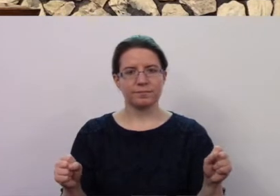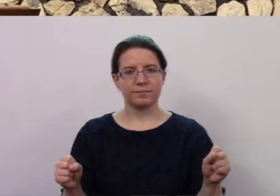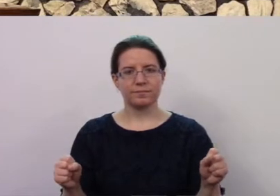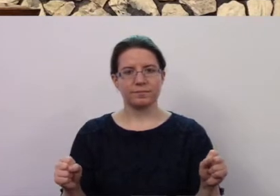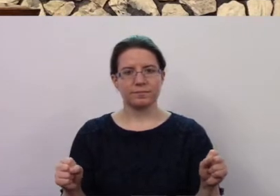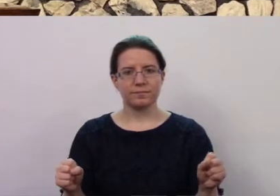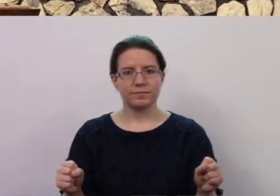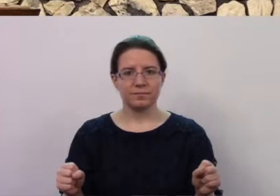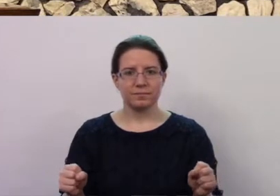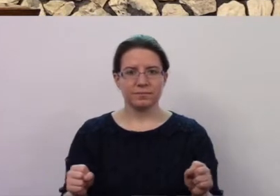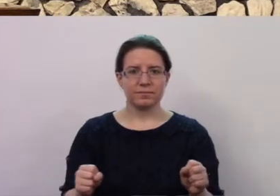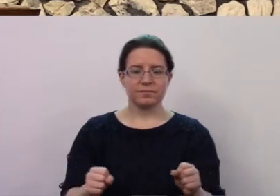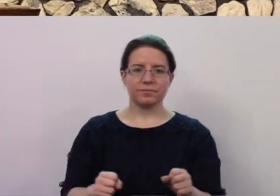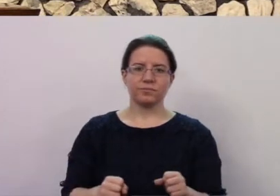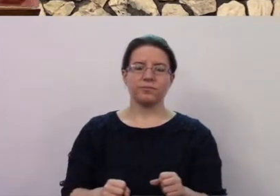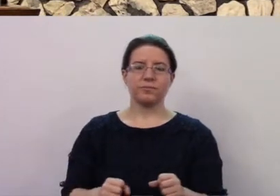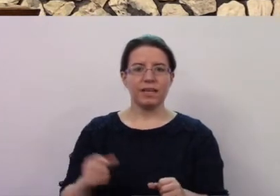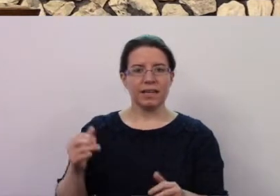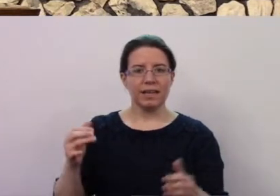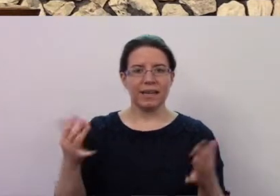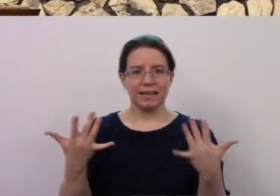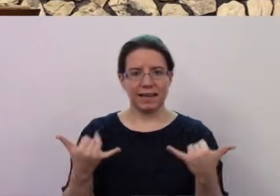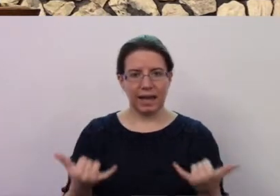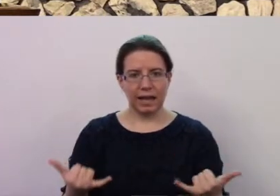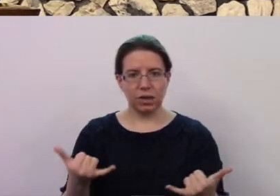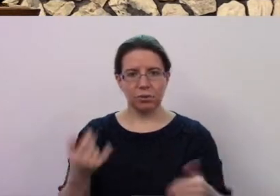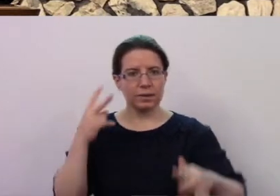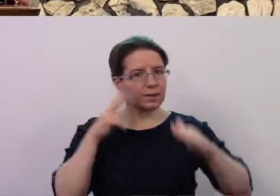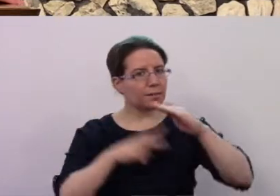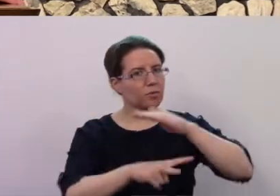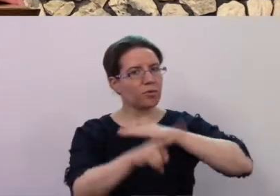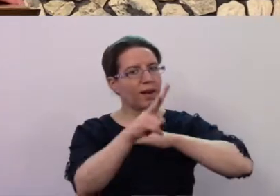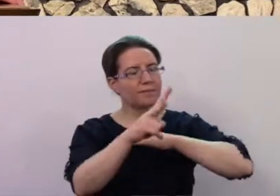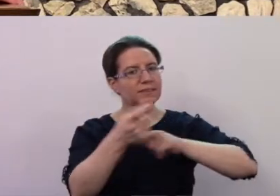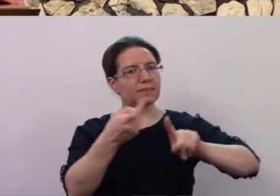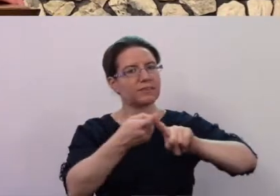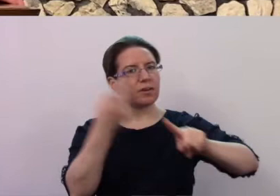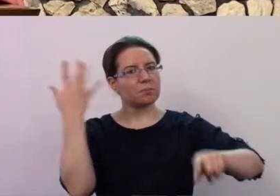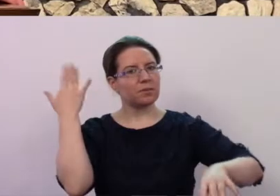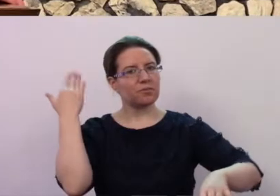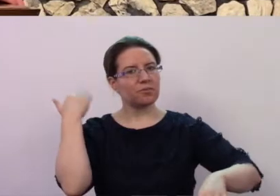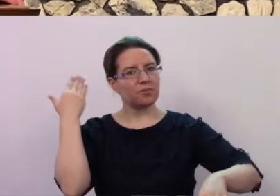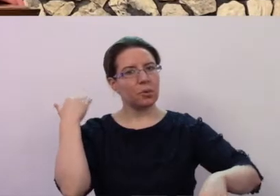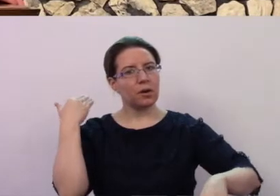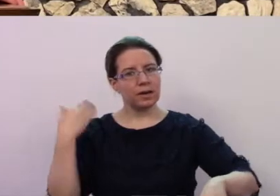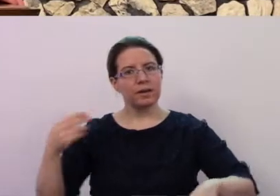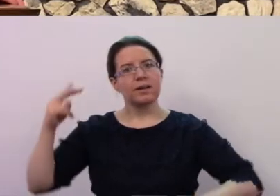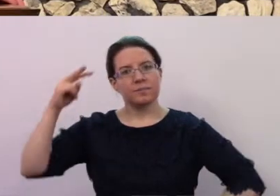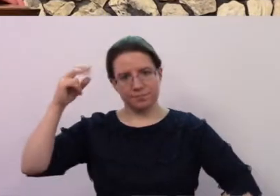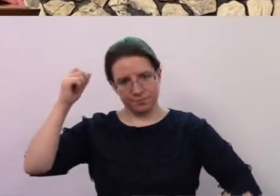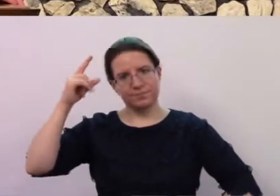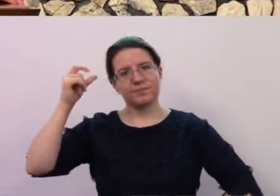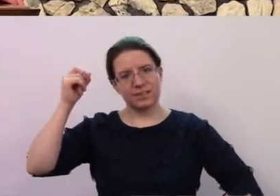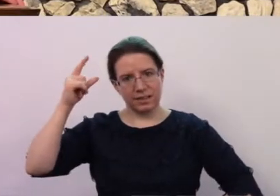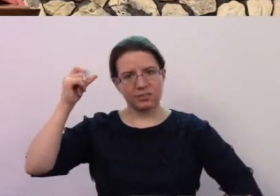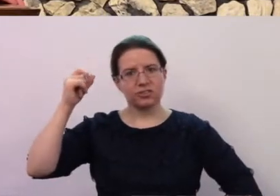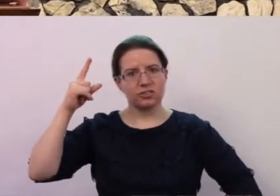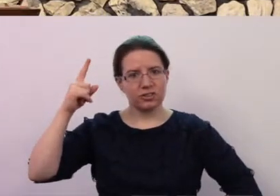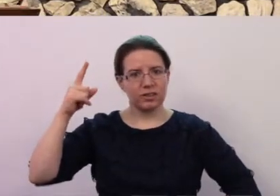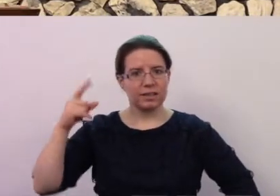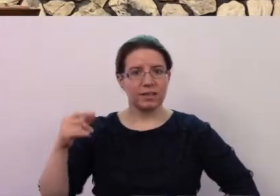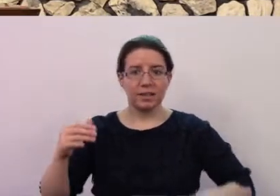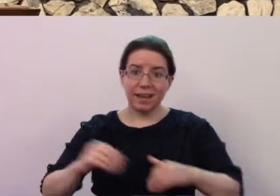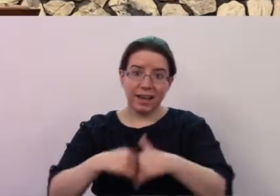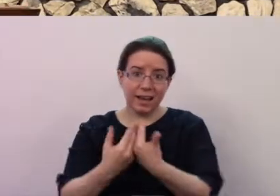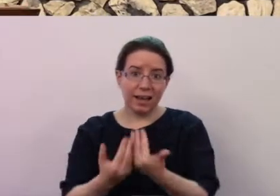what was written in prophecy that was not understood by the religious leaders of that day, because Jesus taught it to him